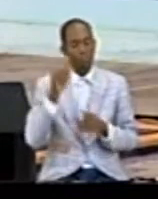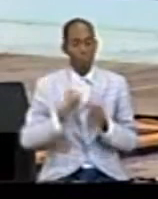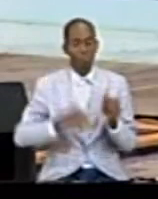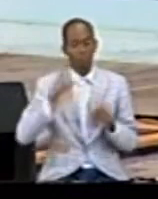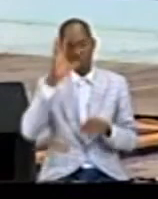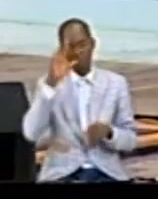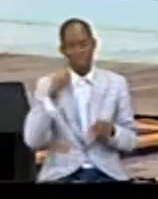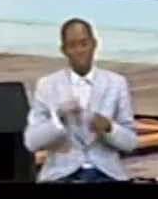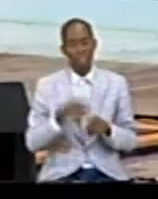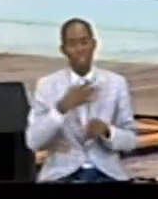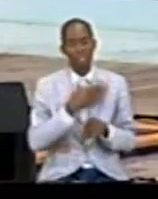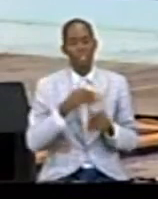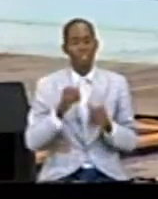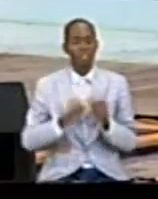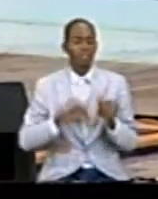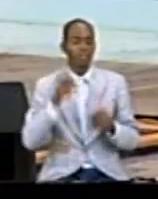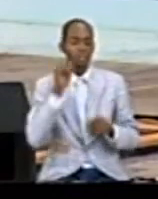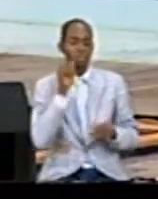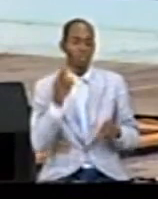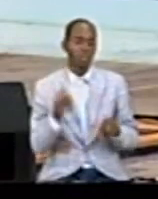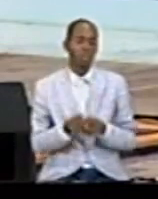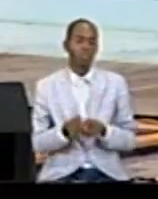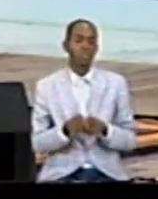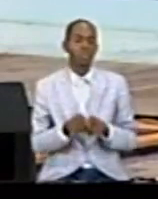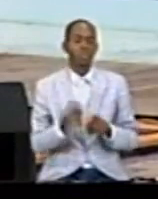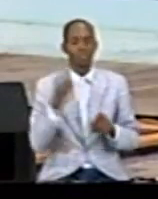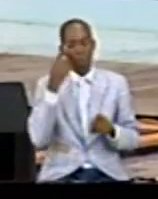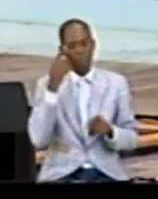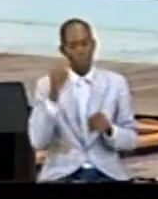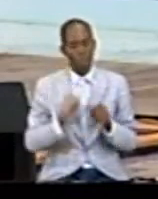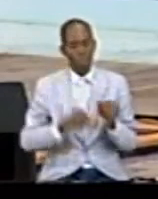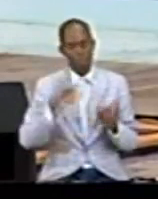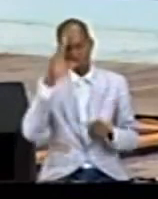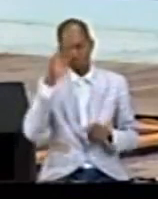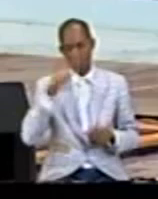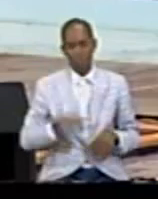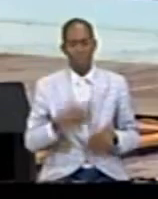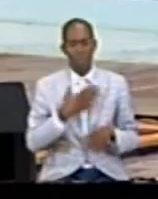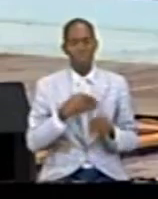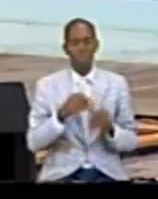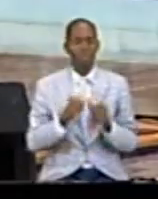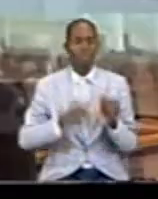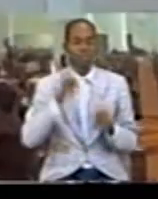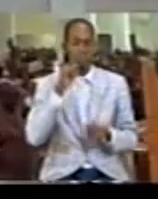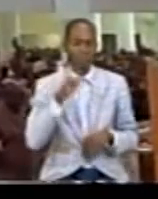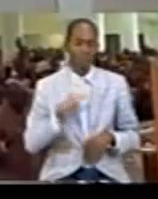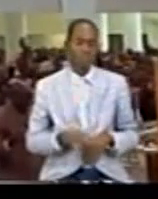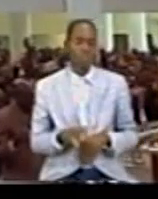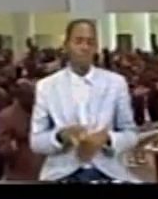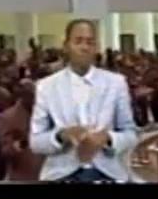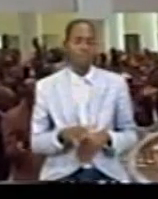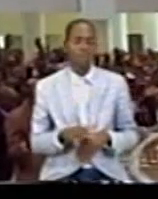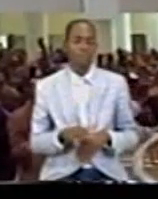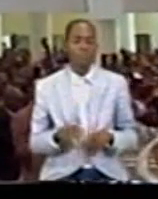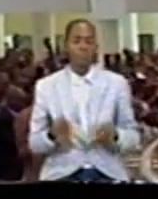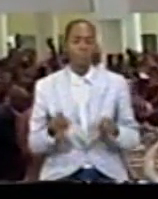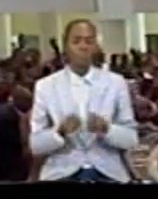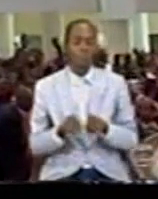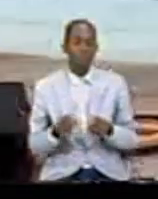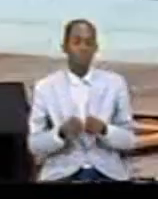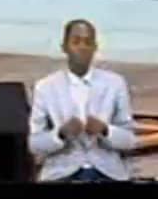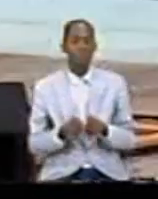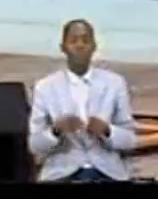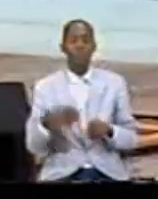and every sister, for every boy and every girl. Even those who